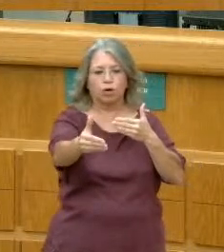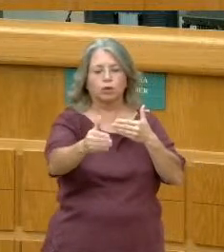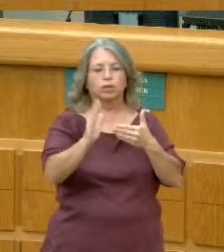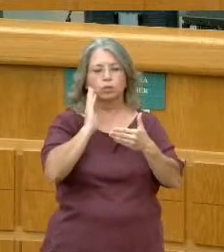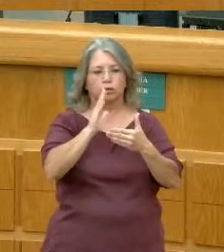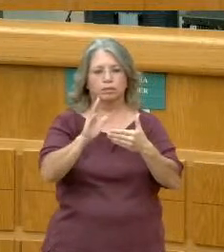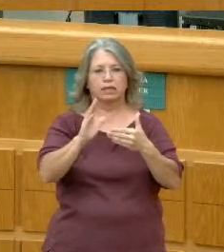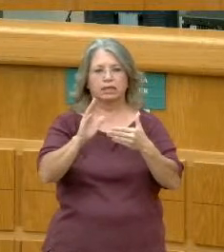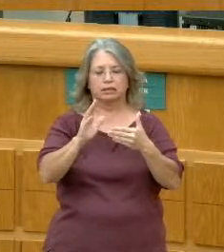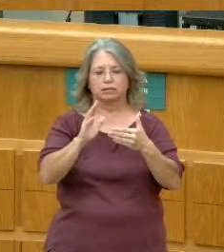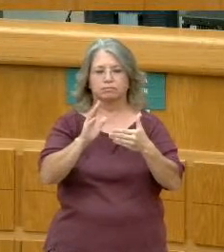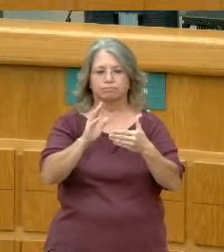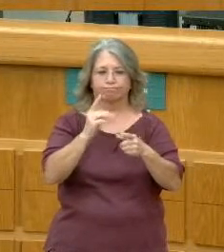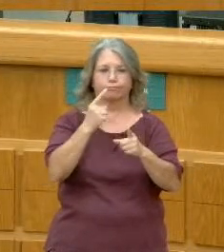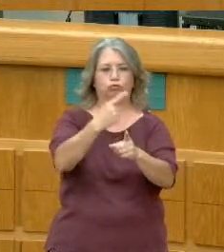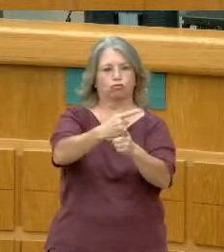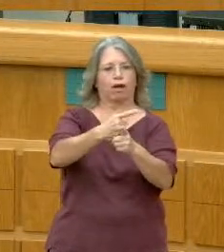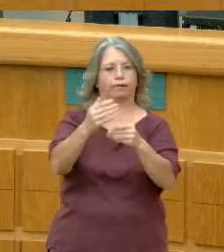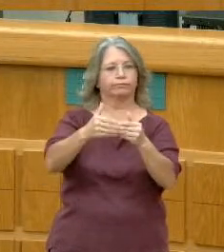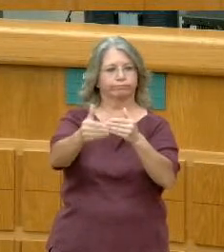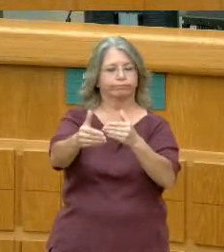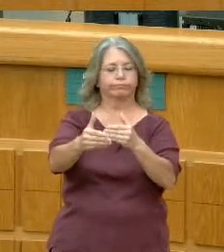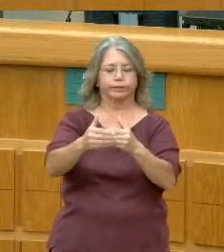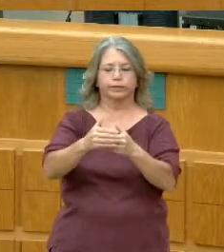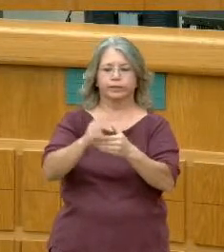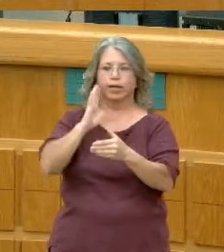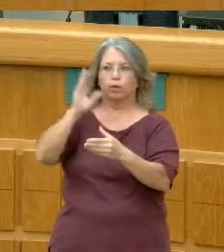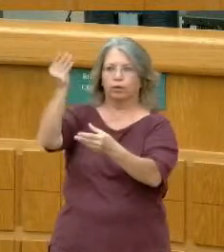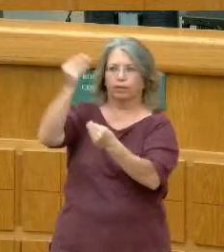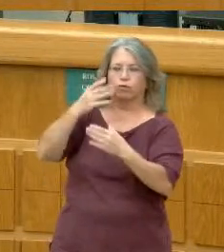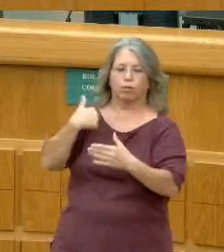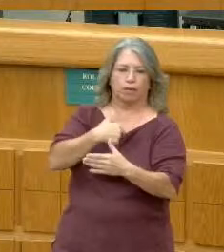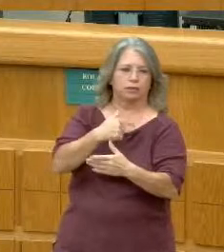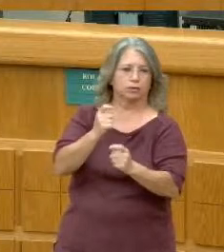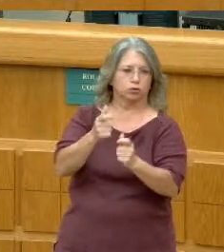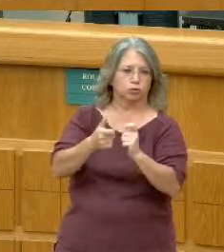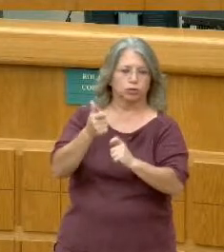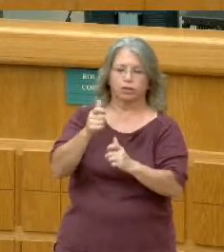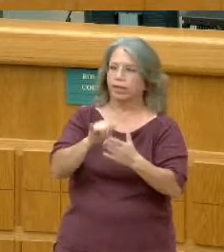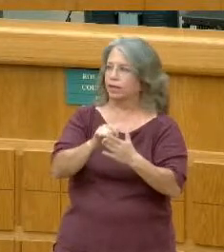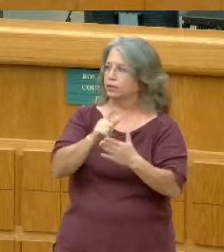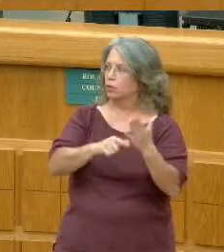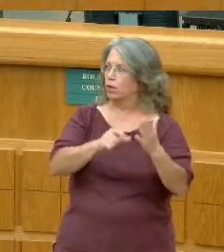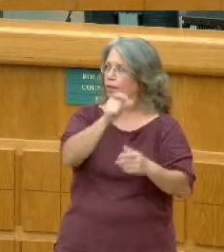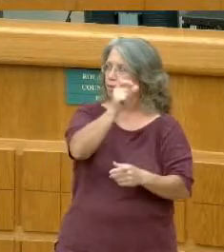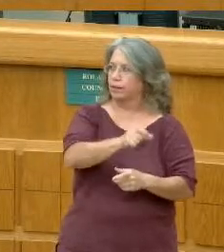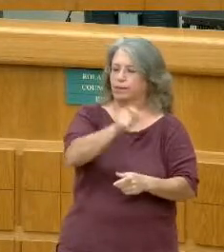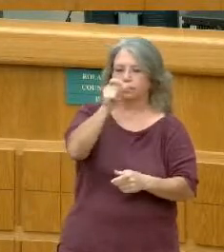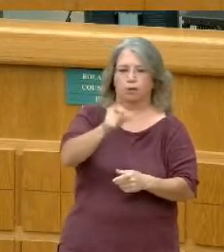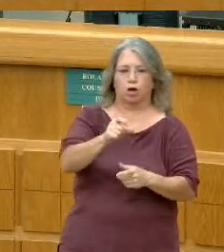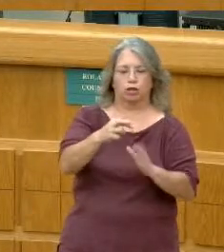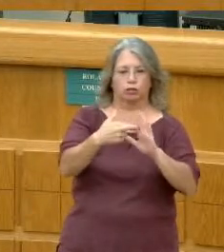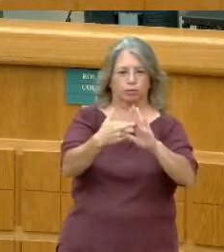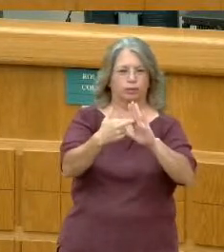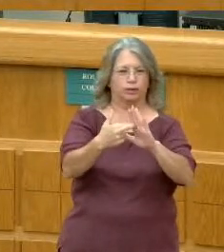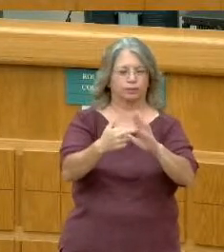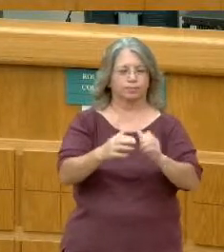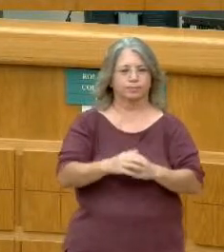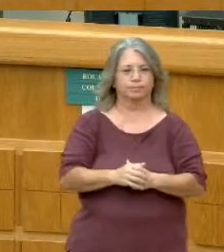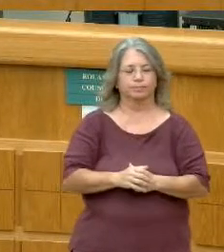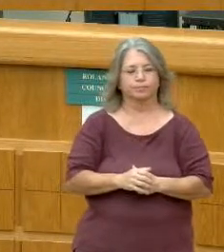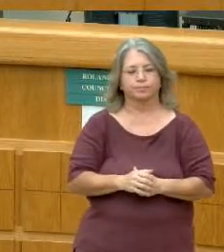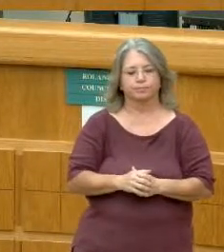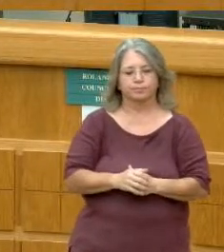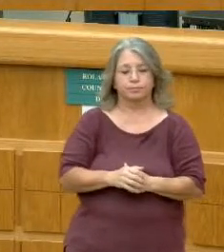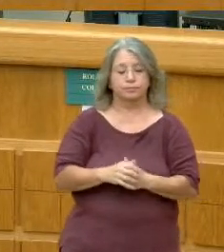and the numbers will be in our database. So that's what these bars represent. So you can see this week, when we were up